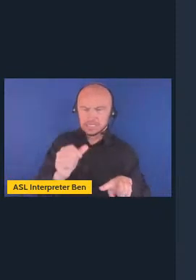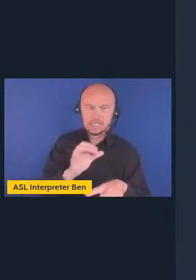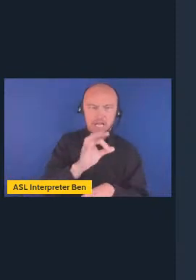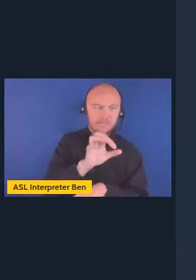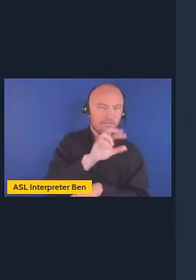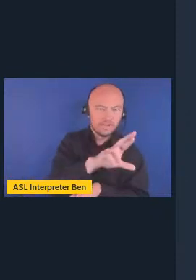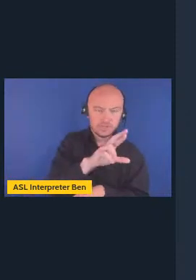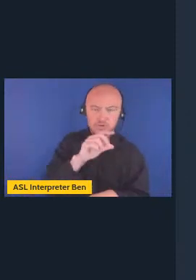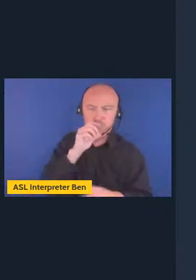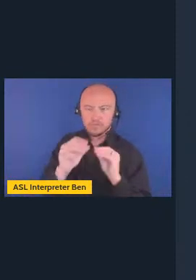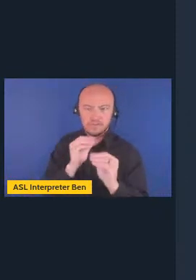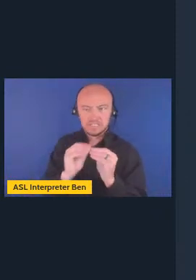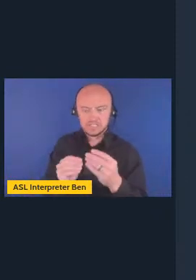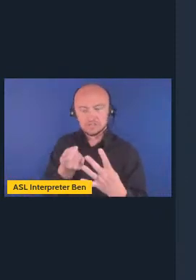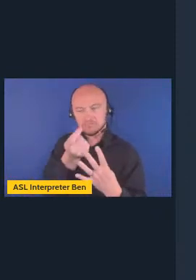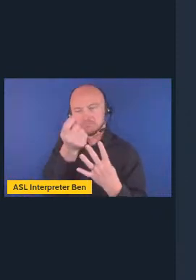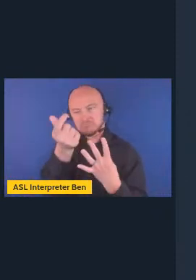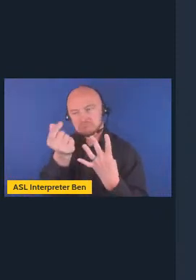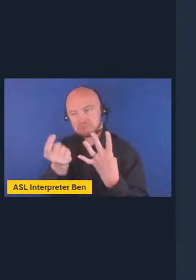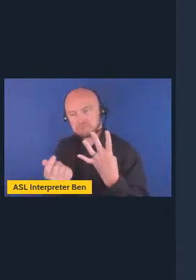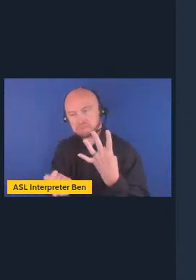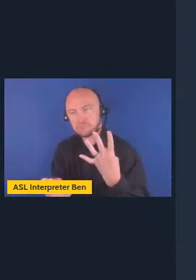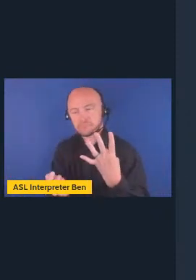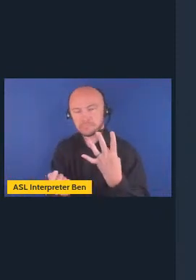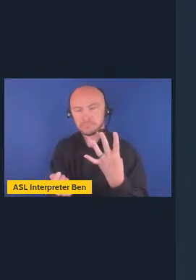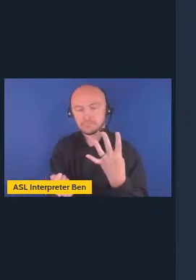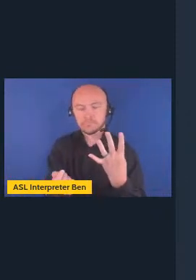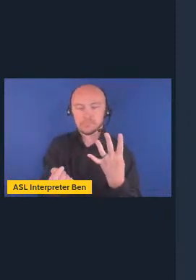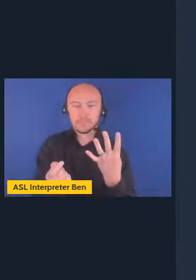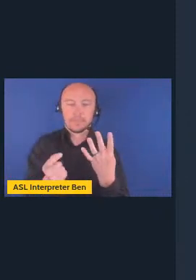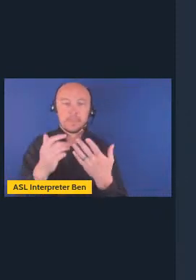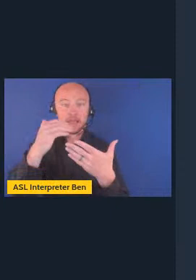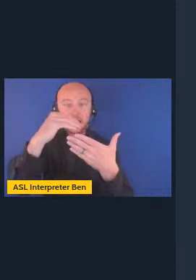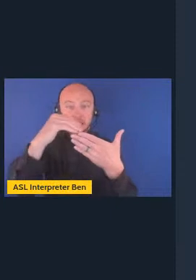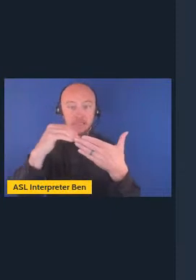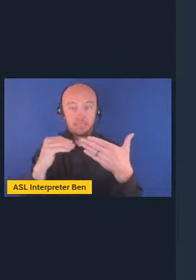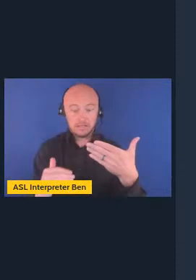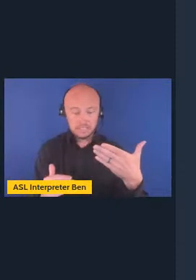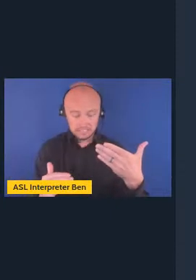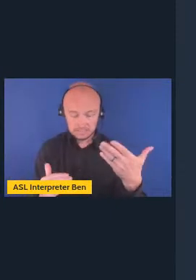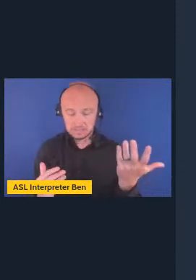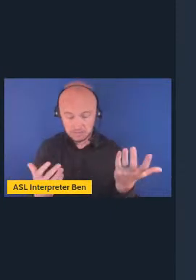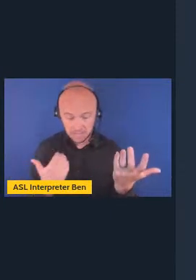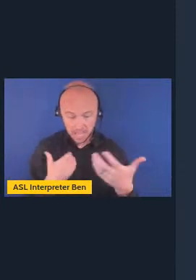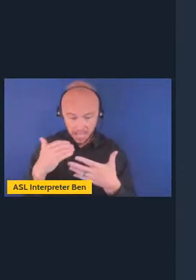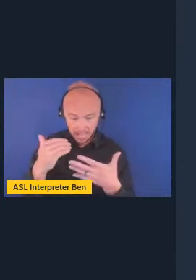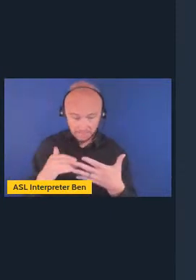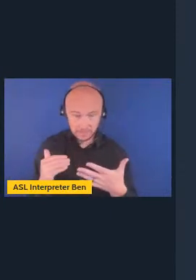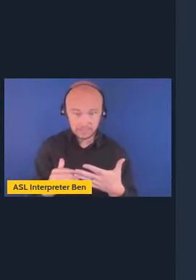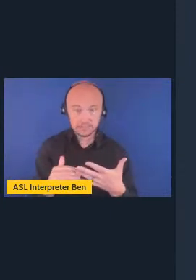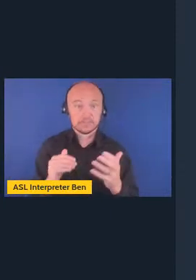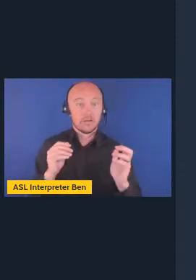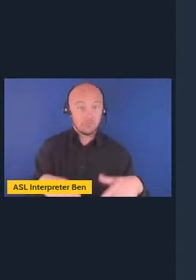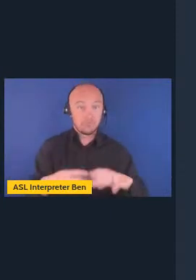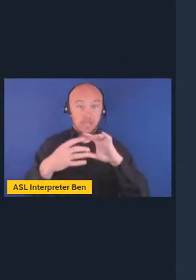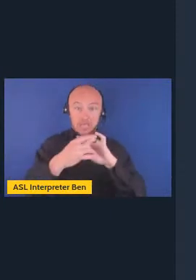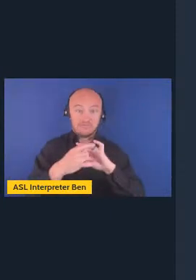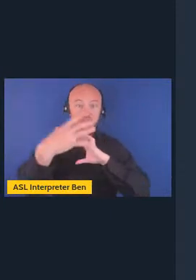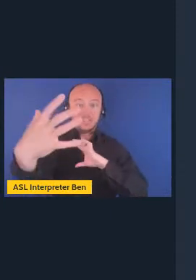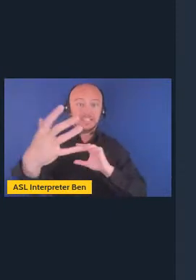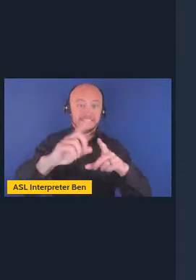standard, are removed. And if the list of remaining commits is not empty, we have found something to release and will do